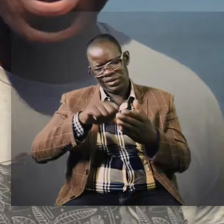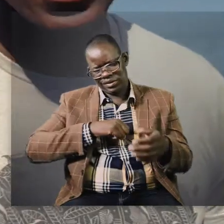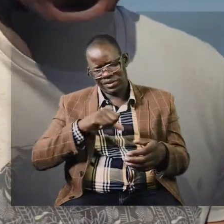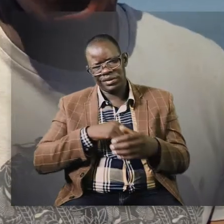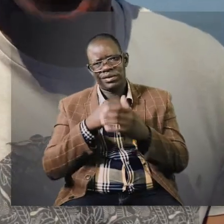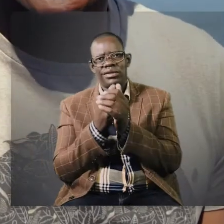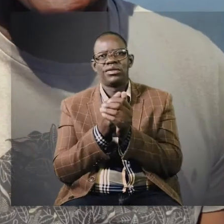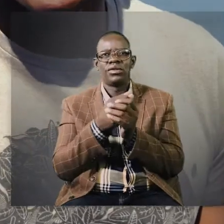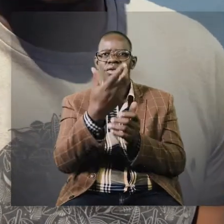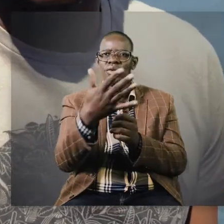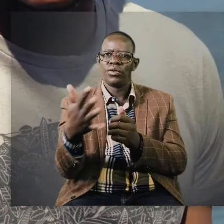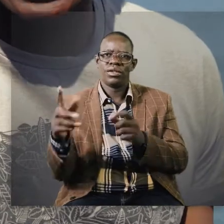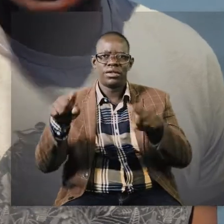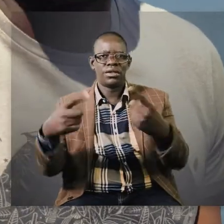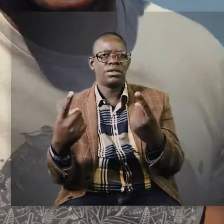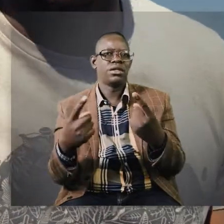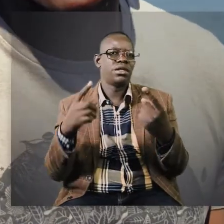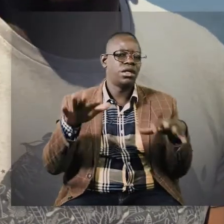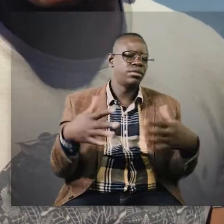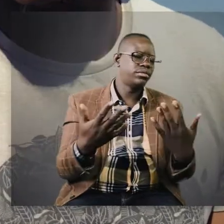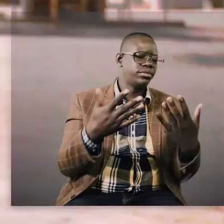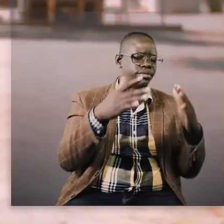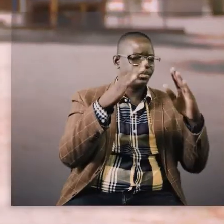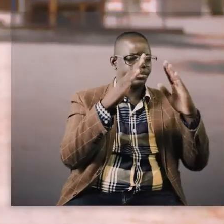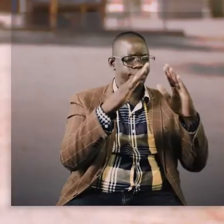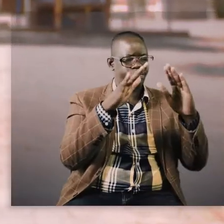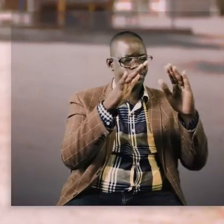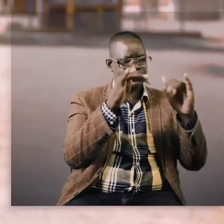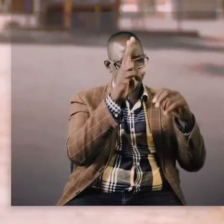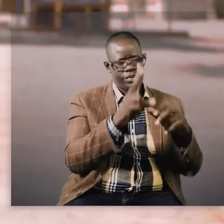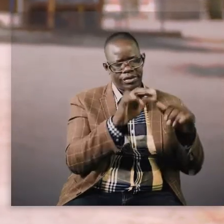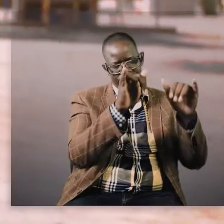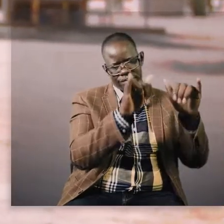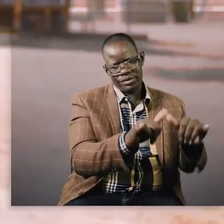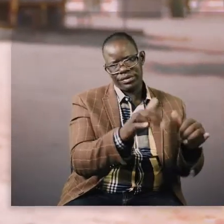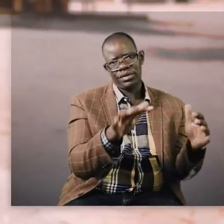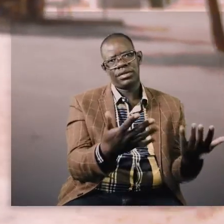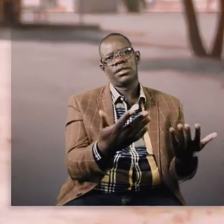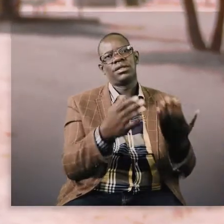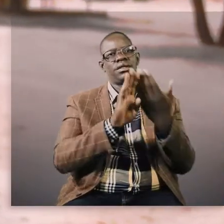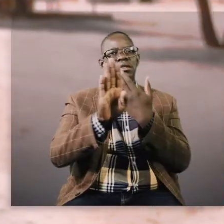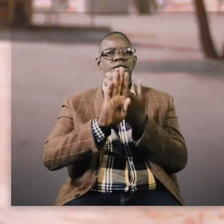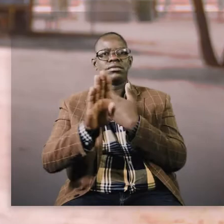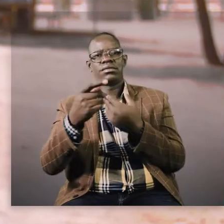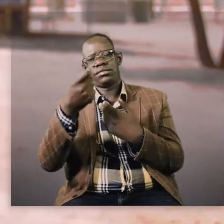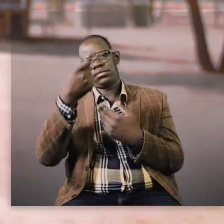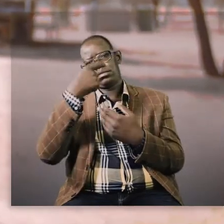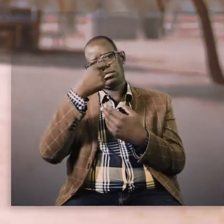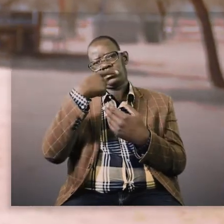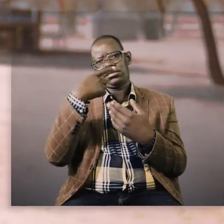diseases by water and things such as how and where a person lives. But many diseases can be prevented by